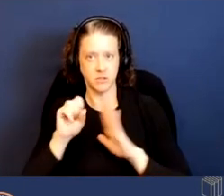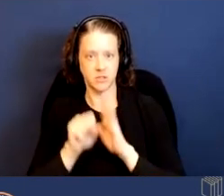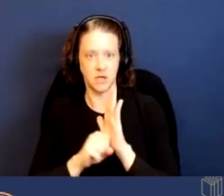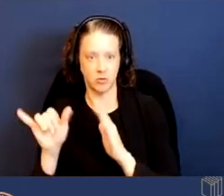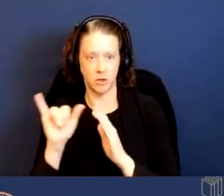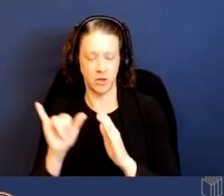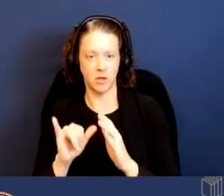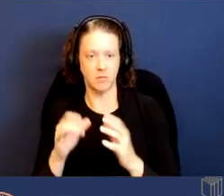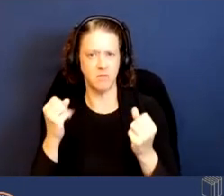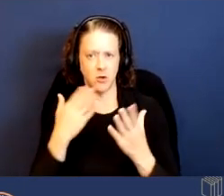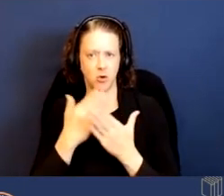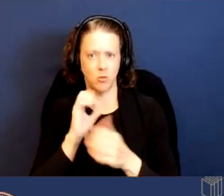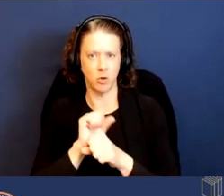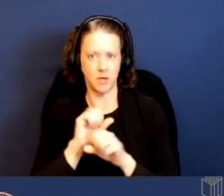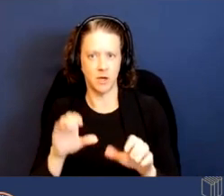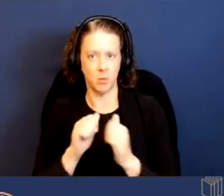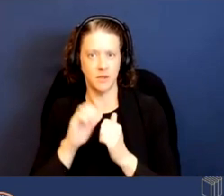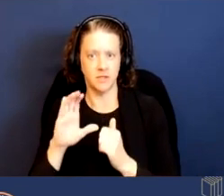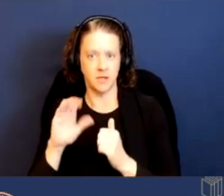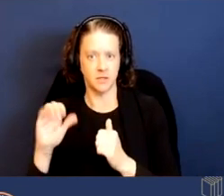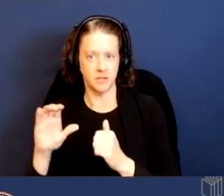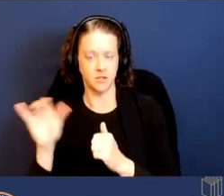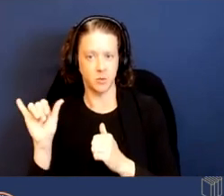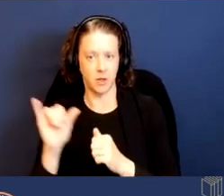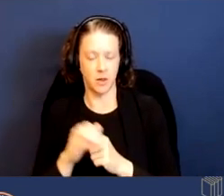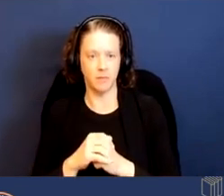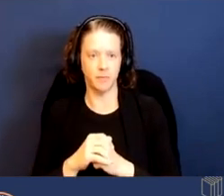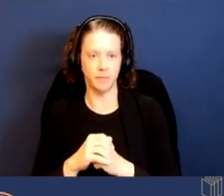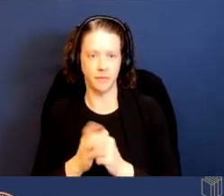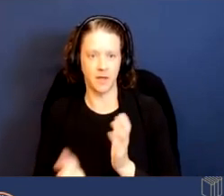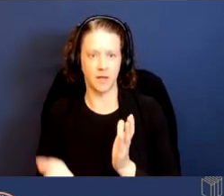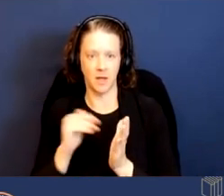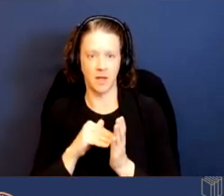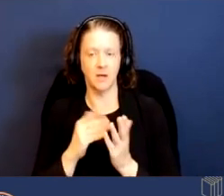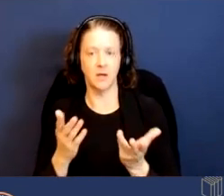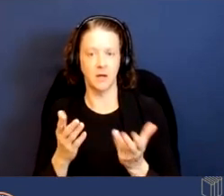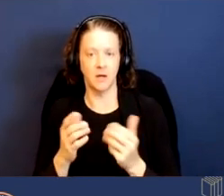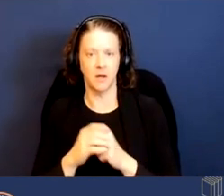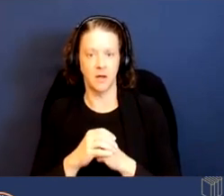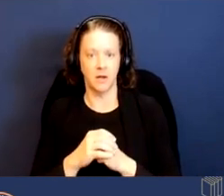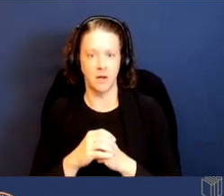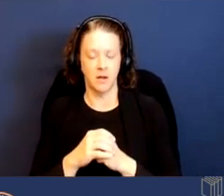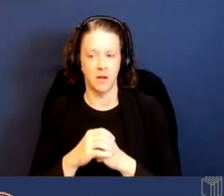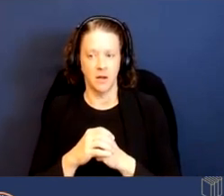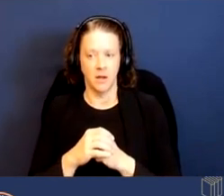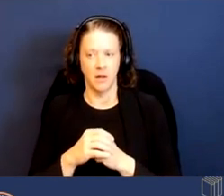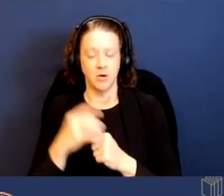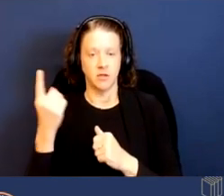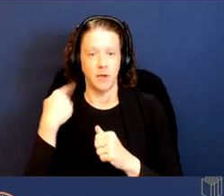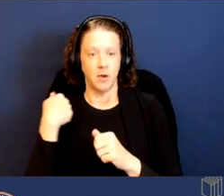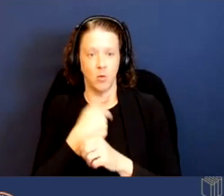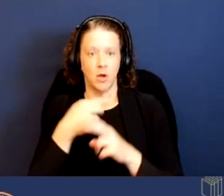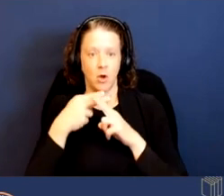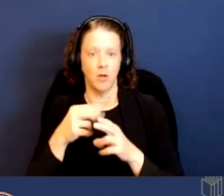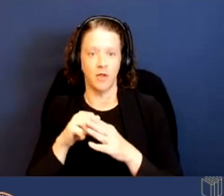with our CACs as well. And again, there is, the what we call the local